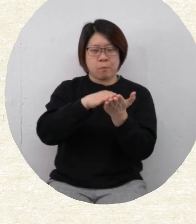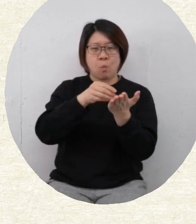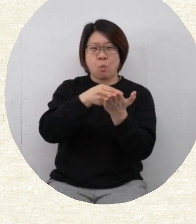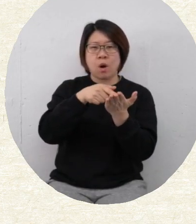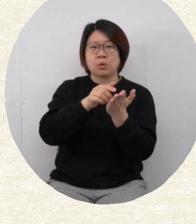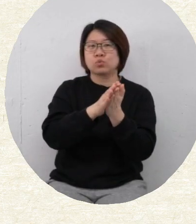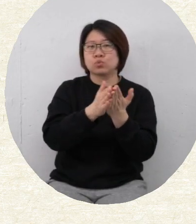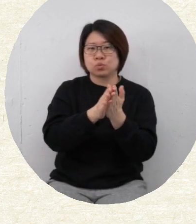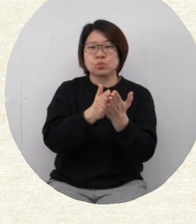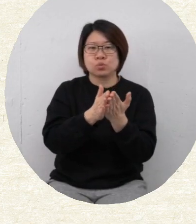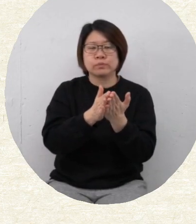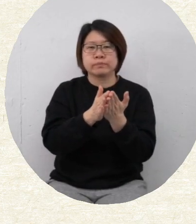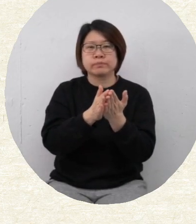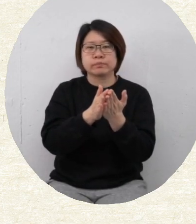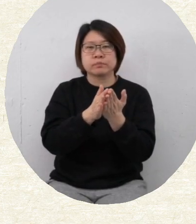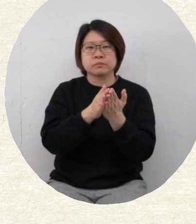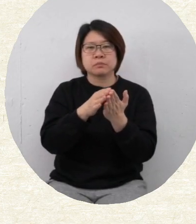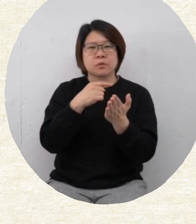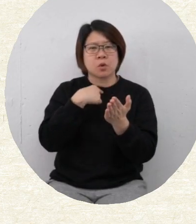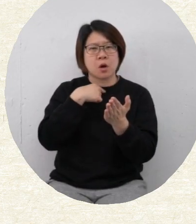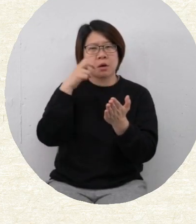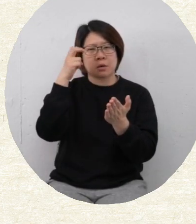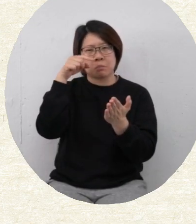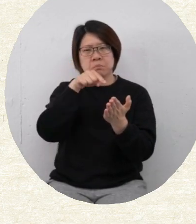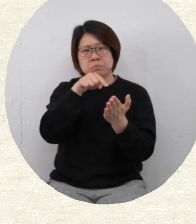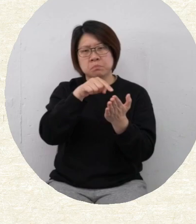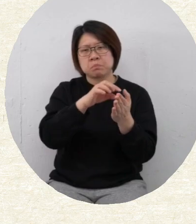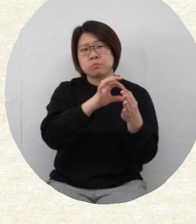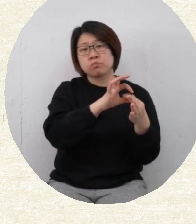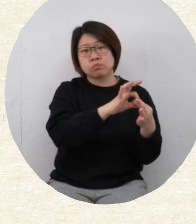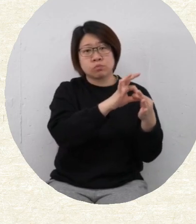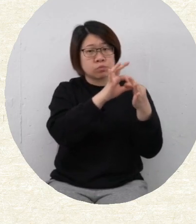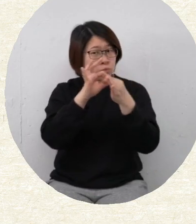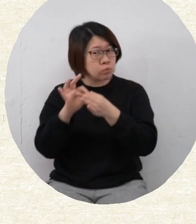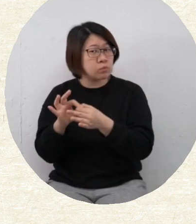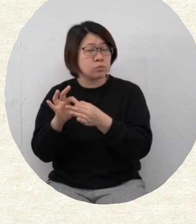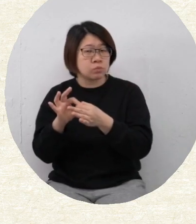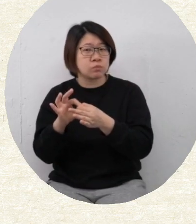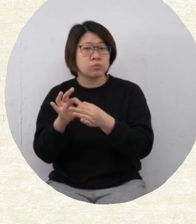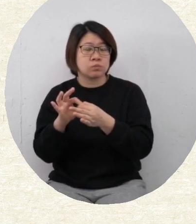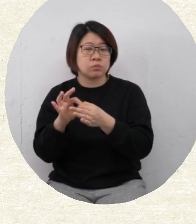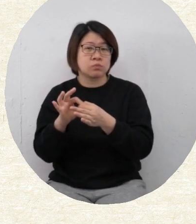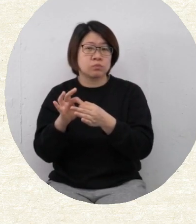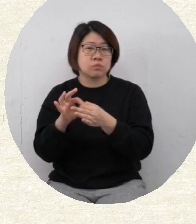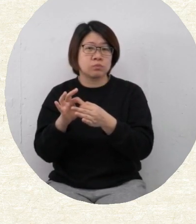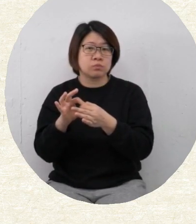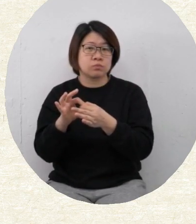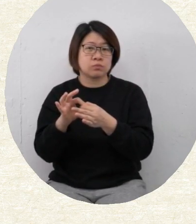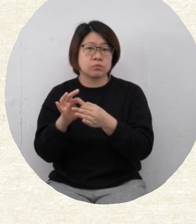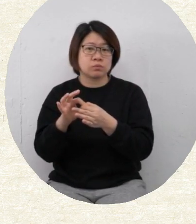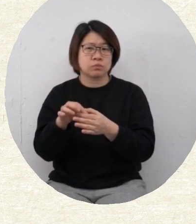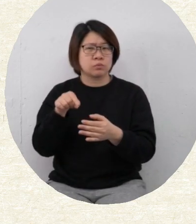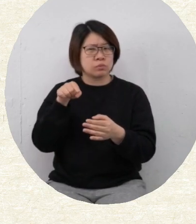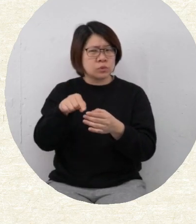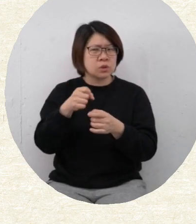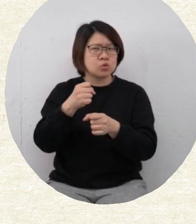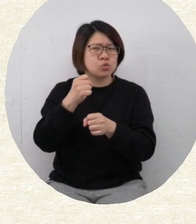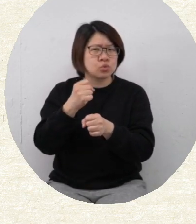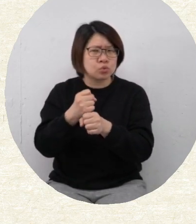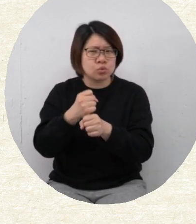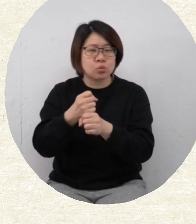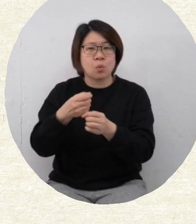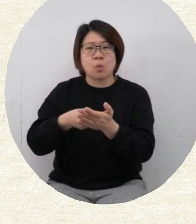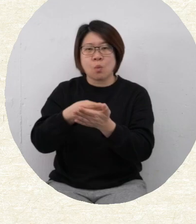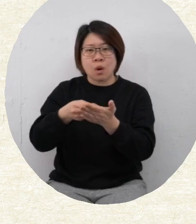and learn the basics of the ikebana arrangements. And I'm sure there would be connections between